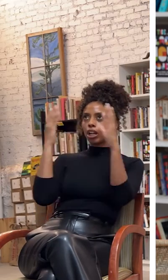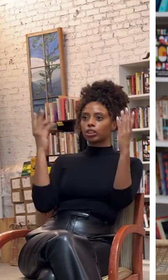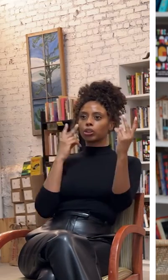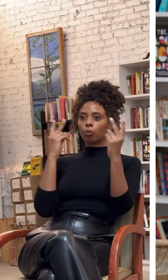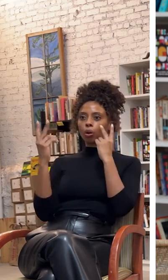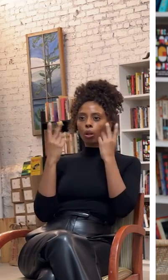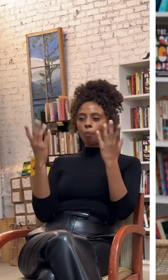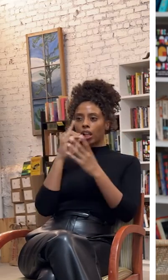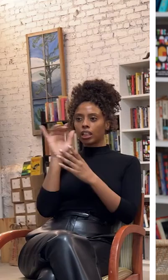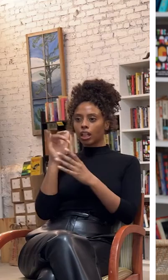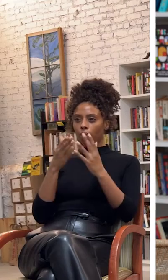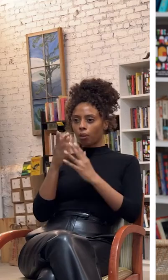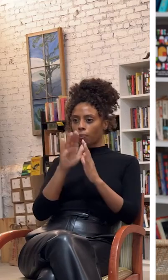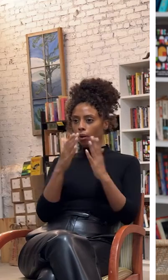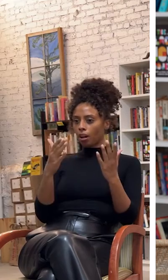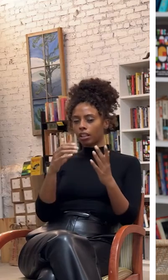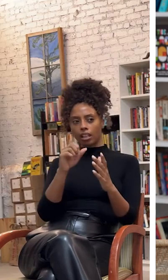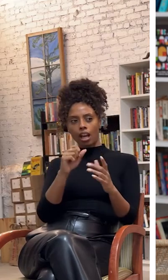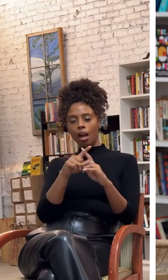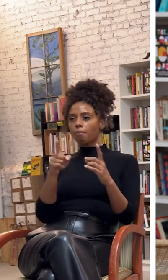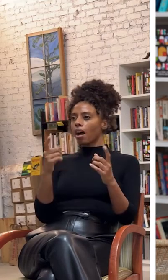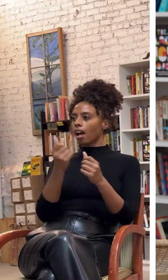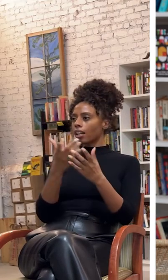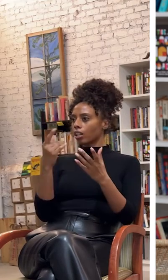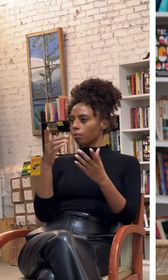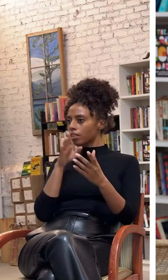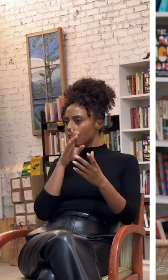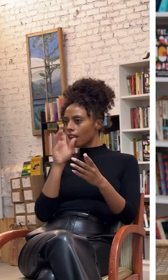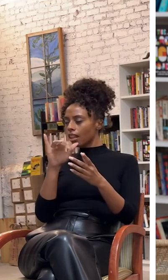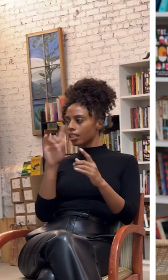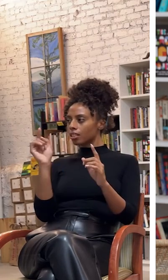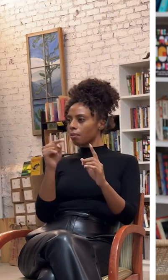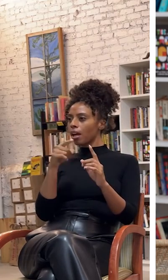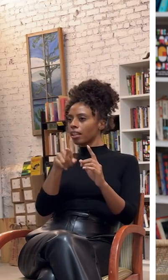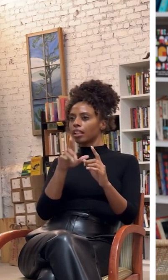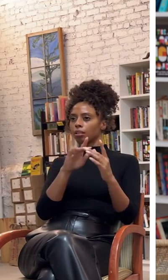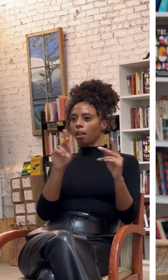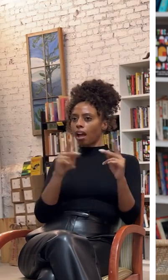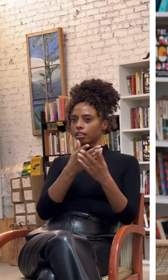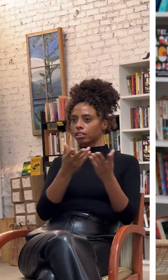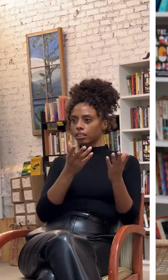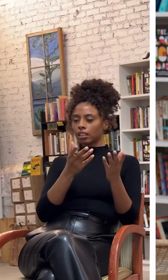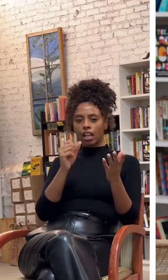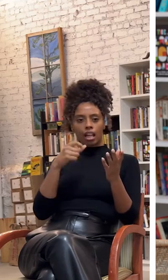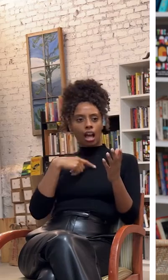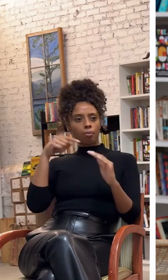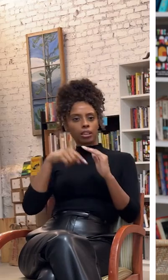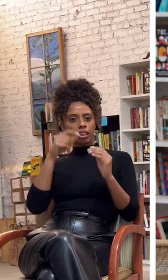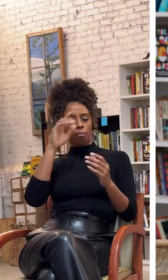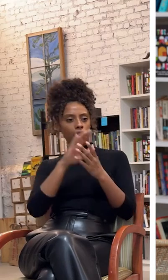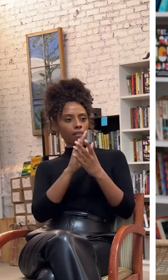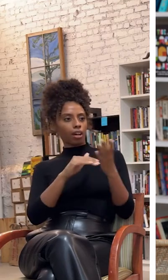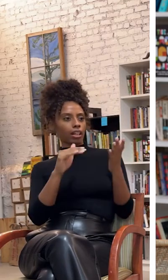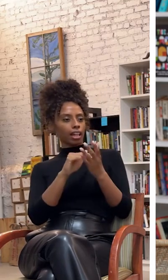it looks like through this book, but anything you would love to say that is about this place? Yeah, I'm a deep believer, again, because